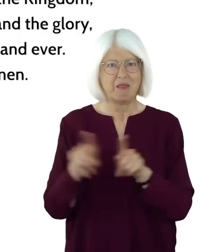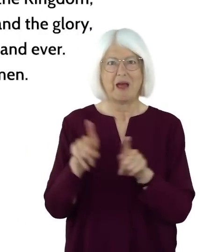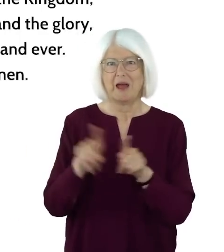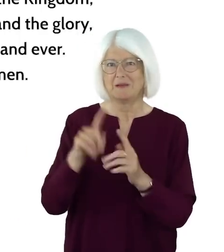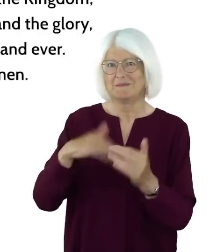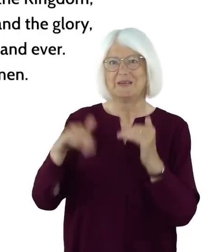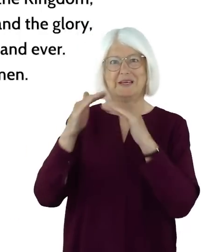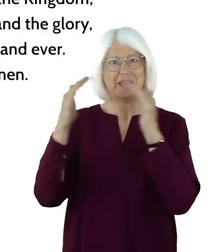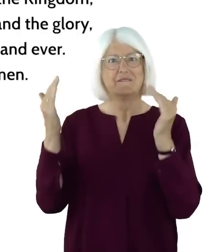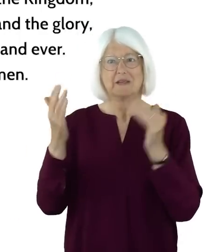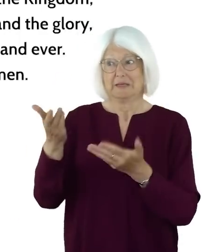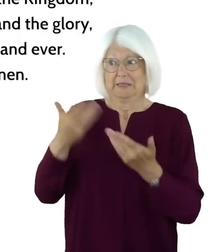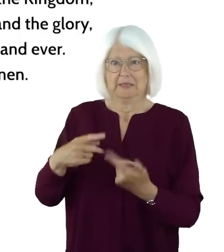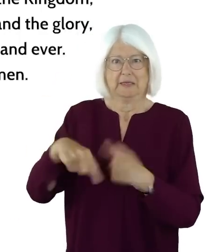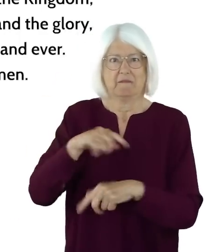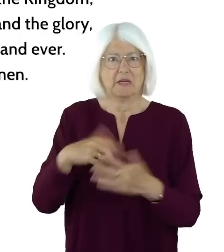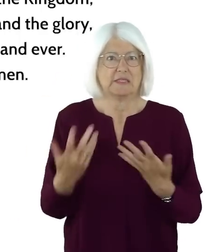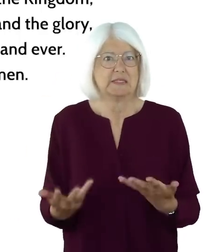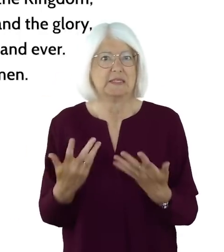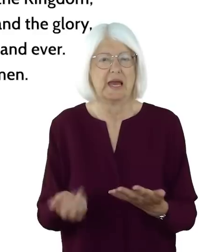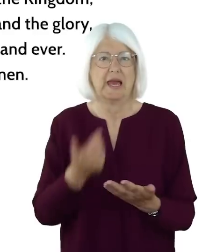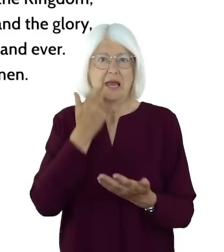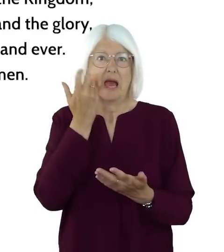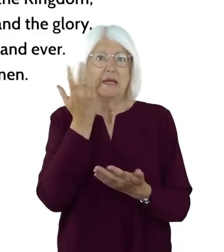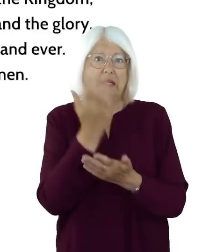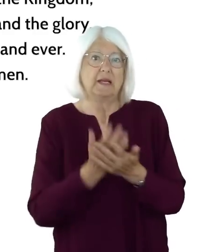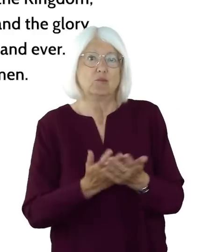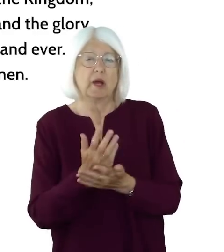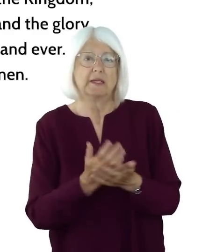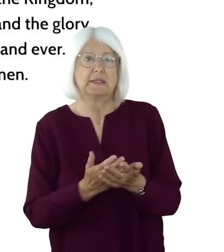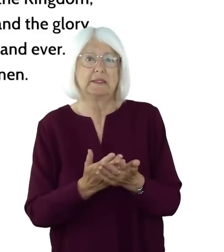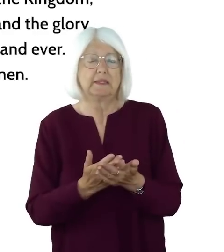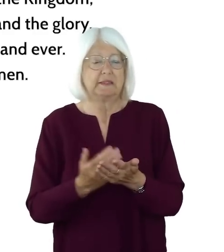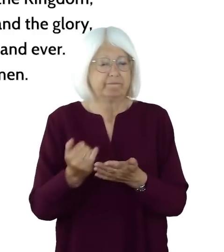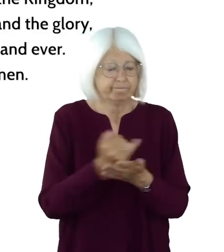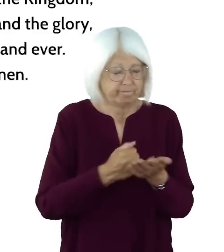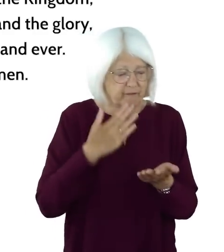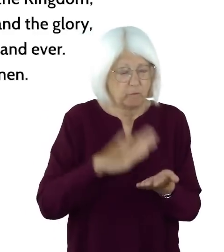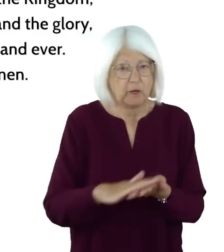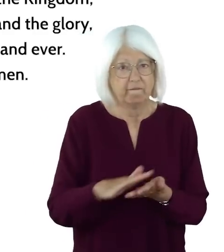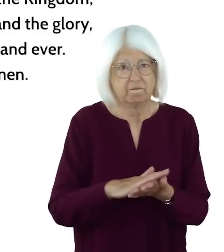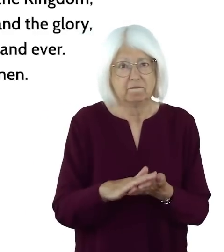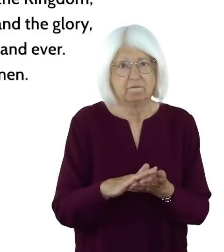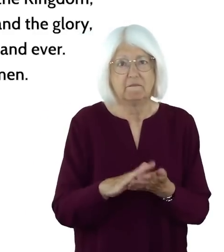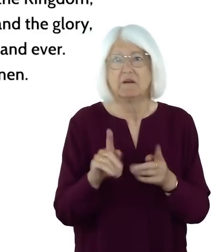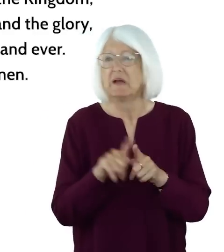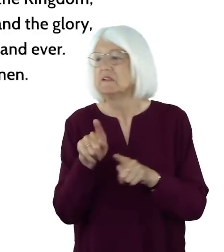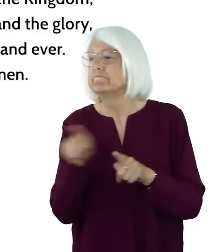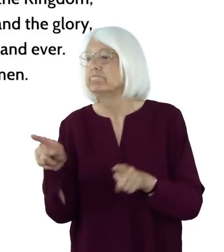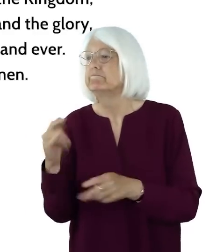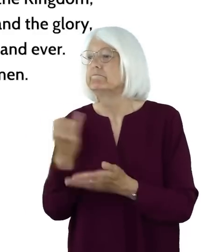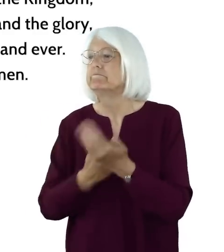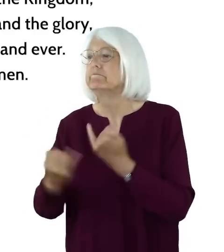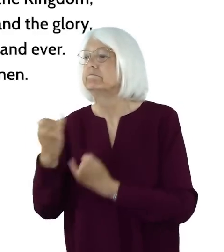be done, on earth as it is in heaven. Give us this day our daily bread, and forgive